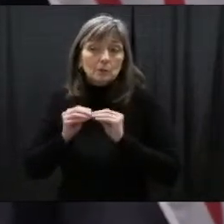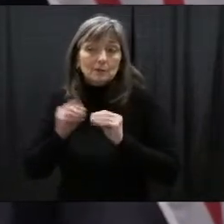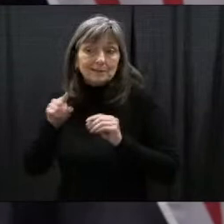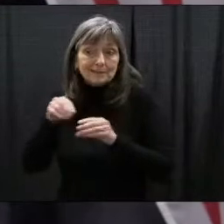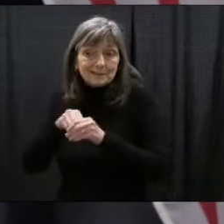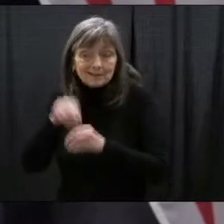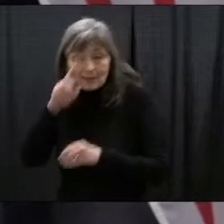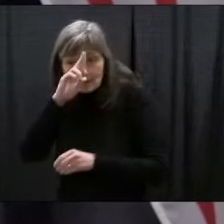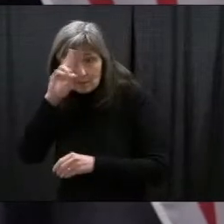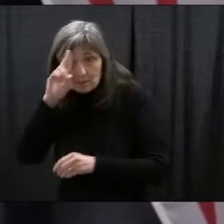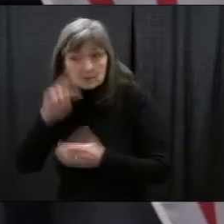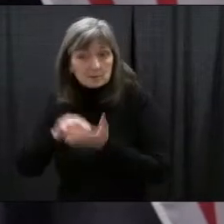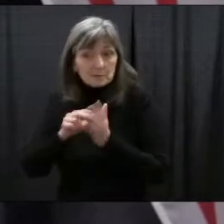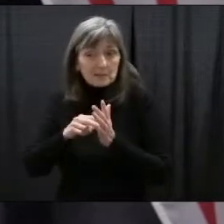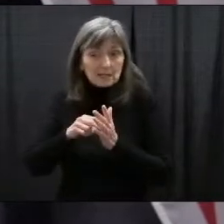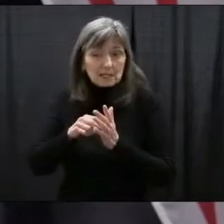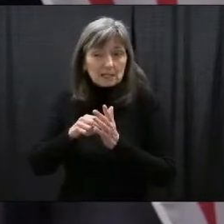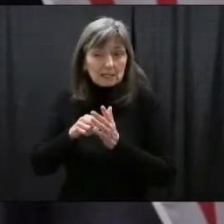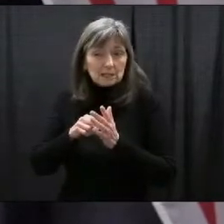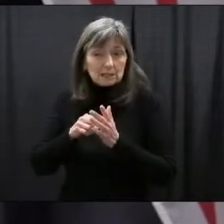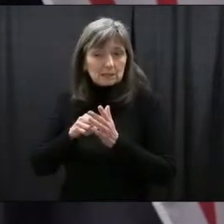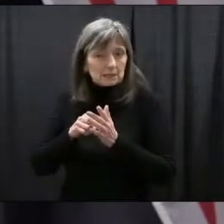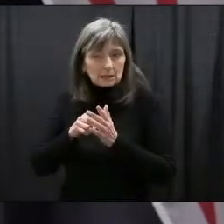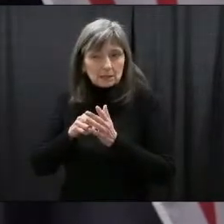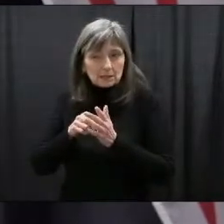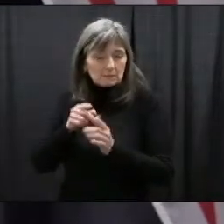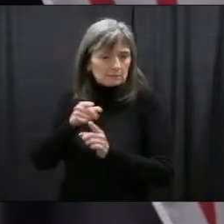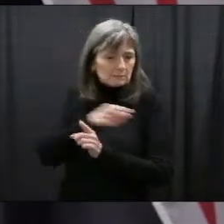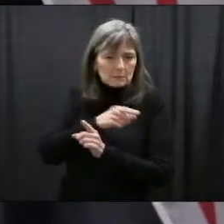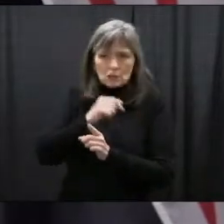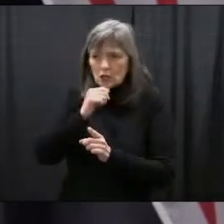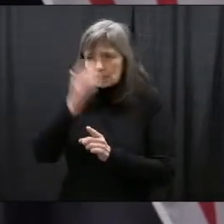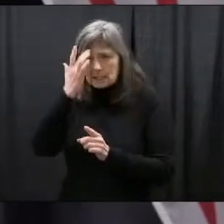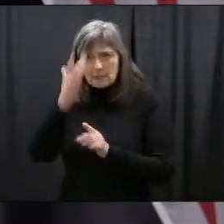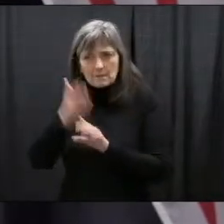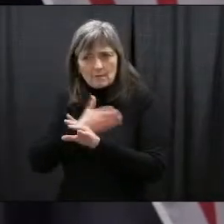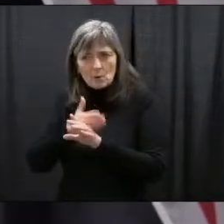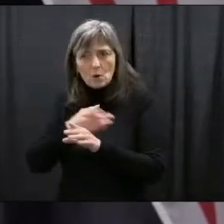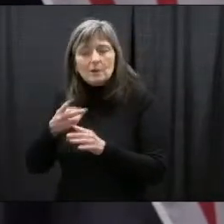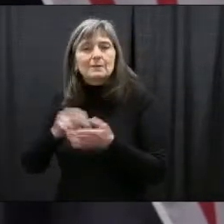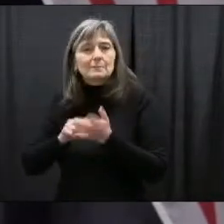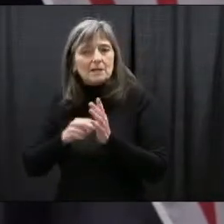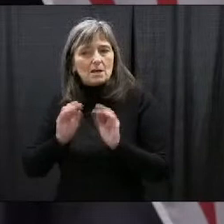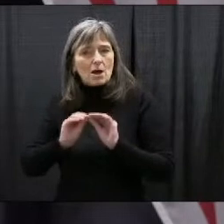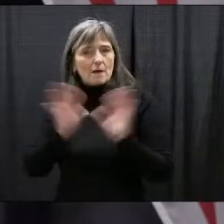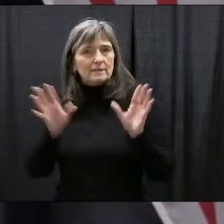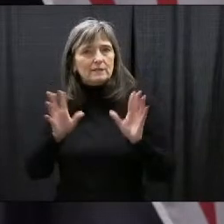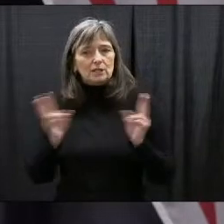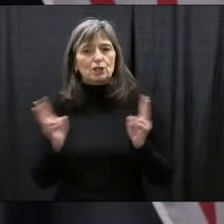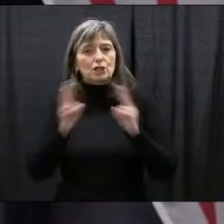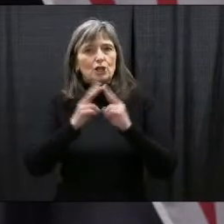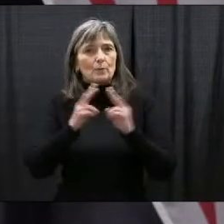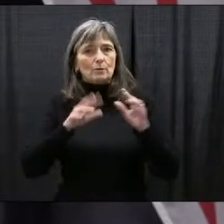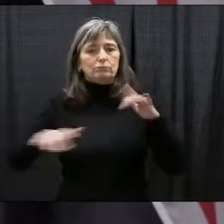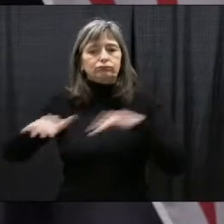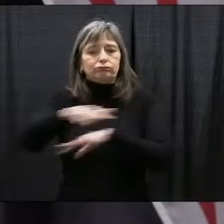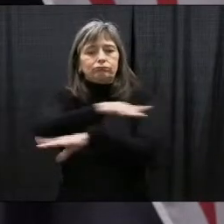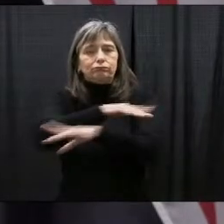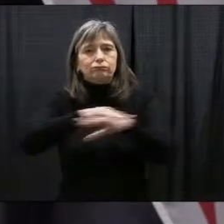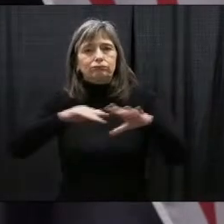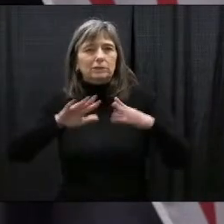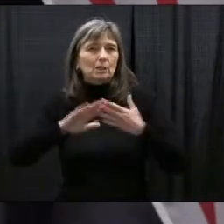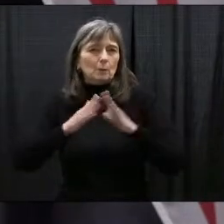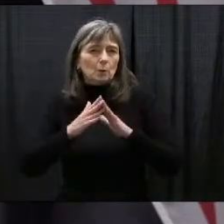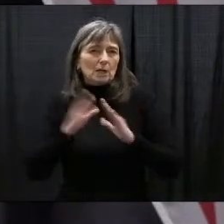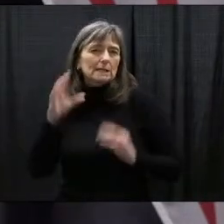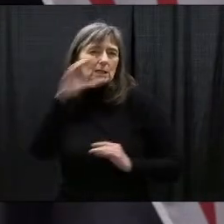in hospital that we didn't know about as we did, then we think there's twice as much circulating in the community. And that gives us a